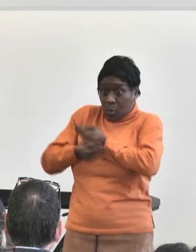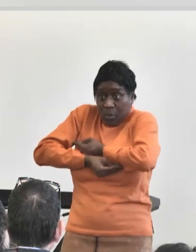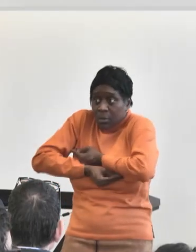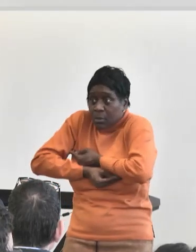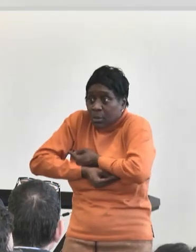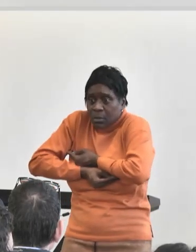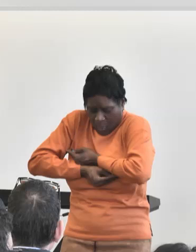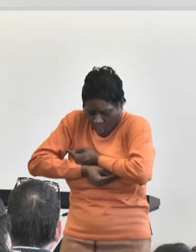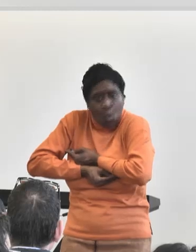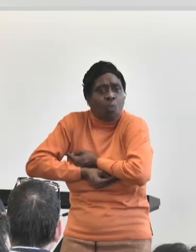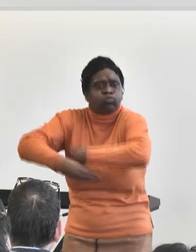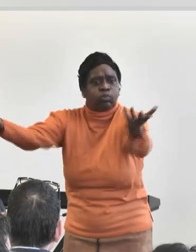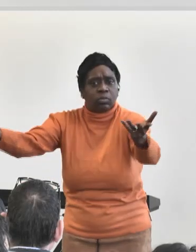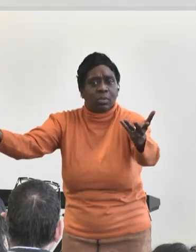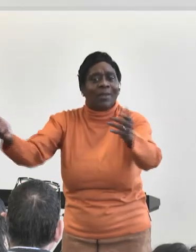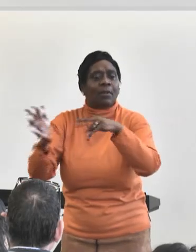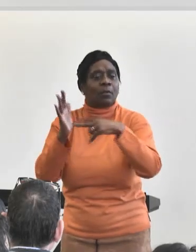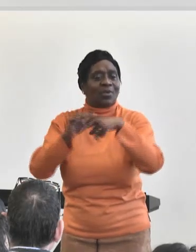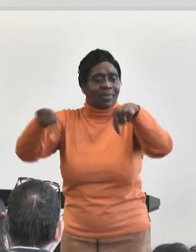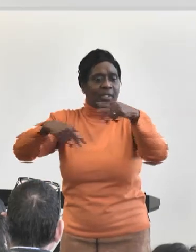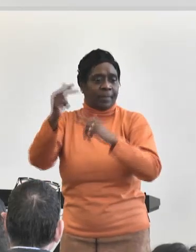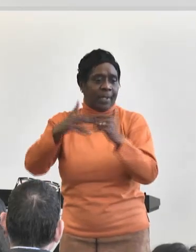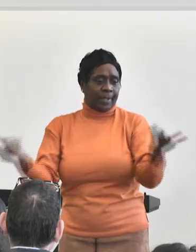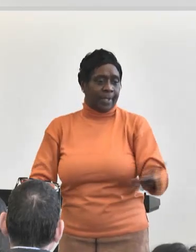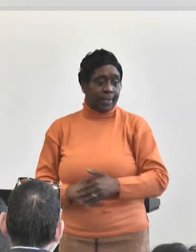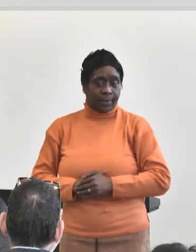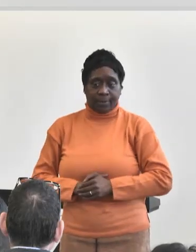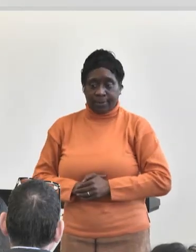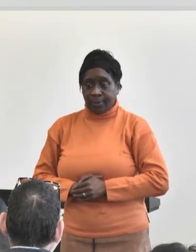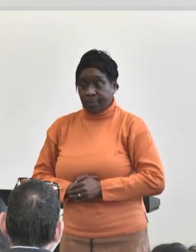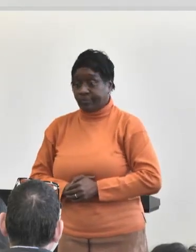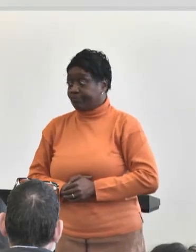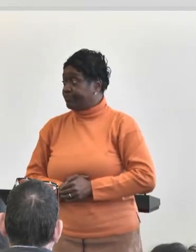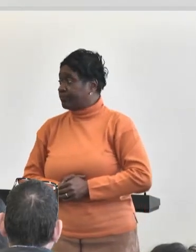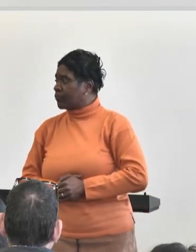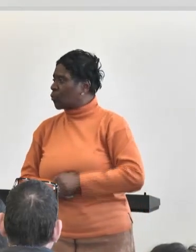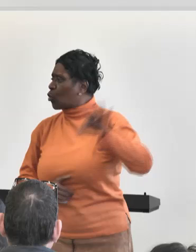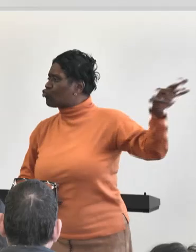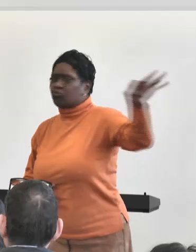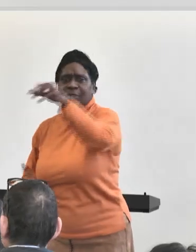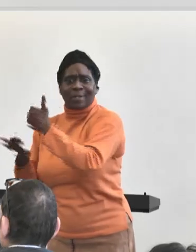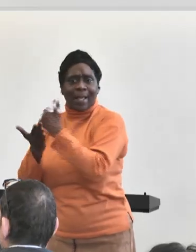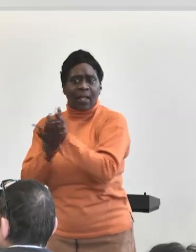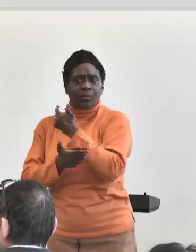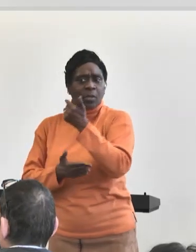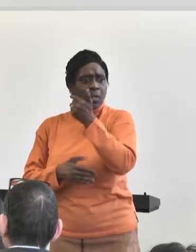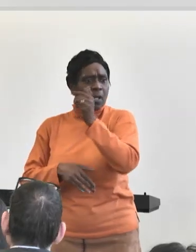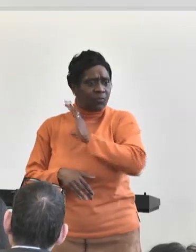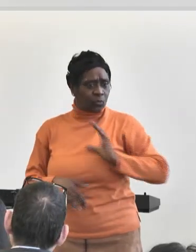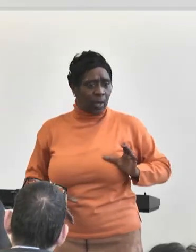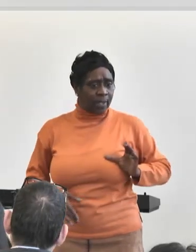forward. Hey, by the way, that's the purpose of this building right here. It's to preach the gospel of Christ.